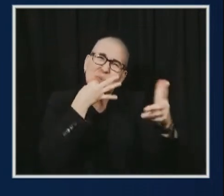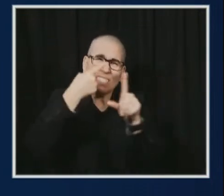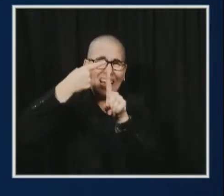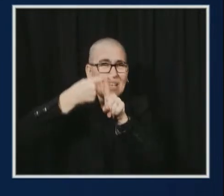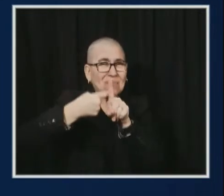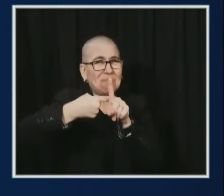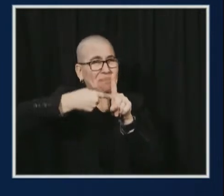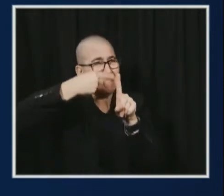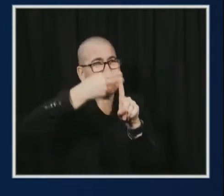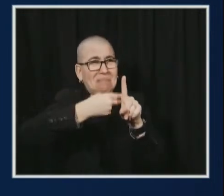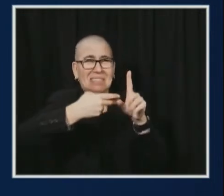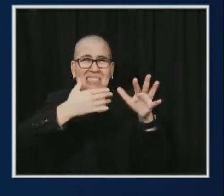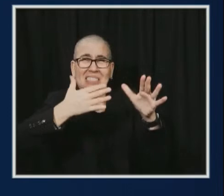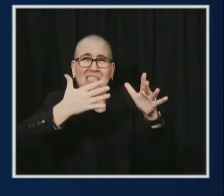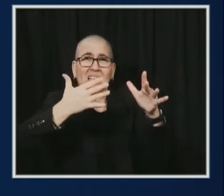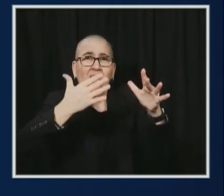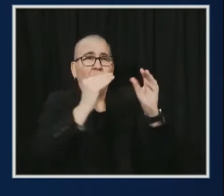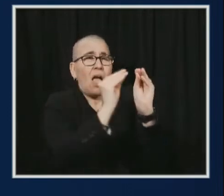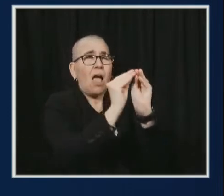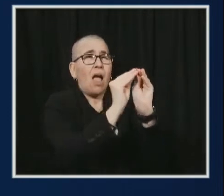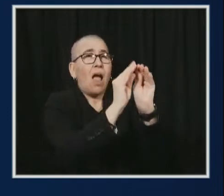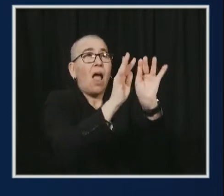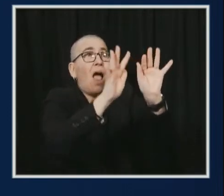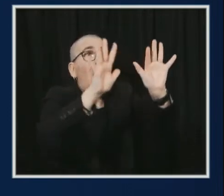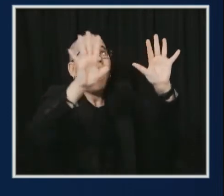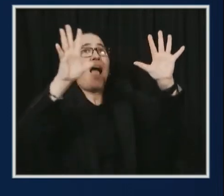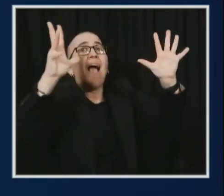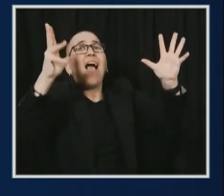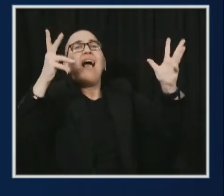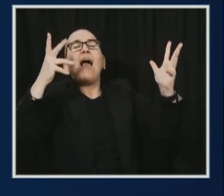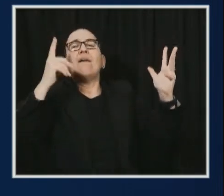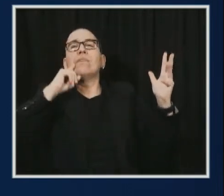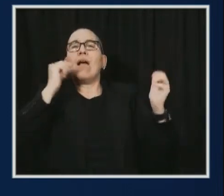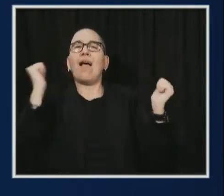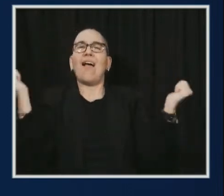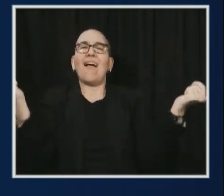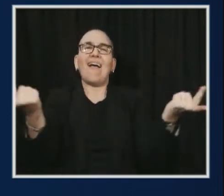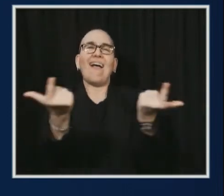return, hopefully better for so many of us. And let's us